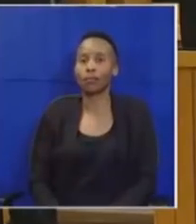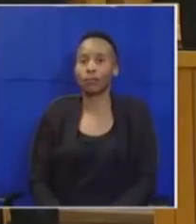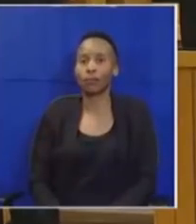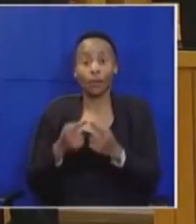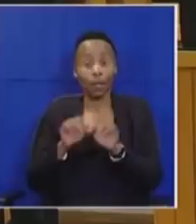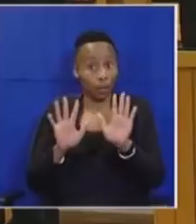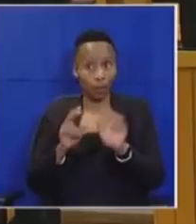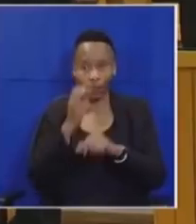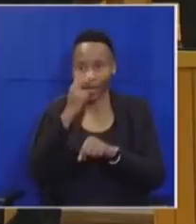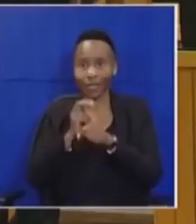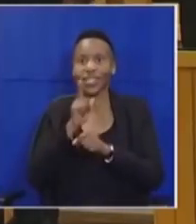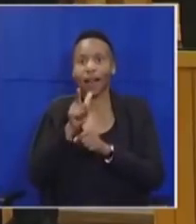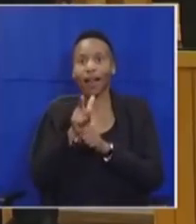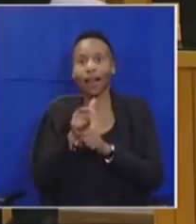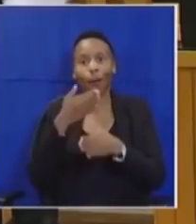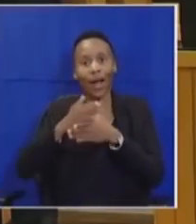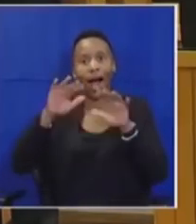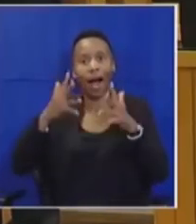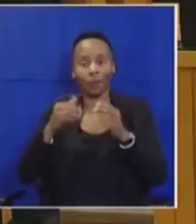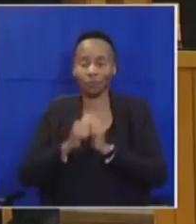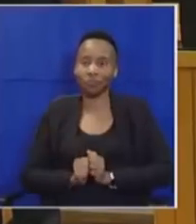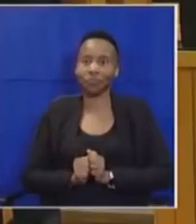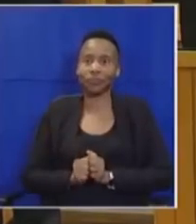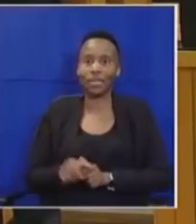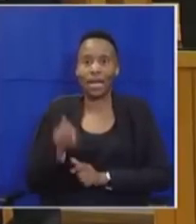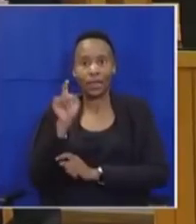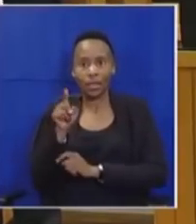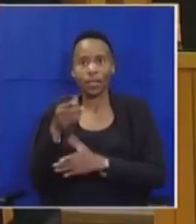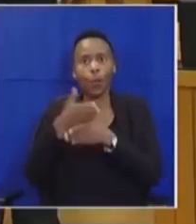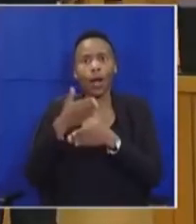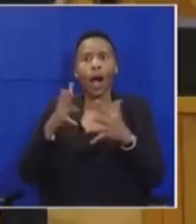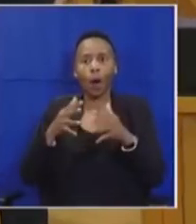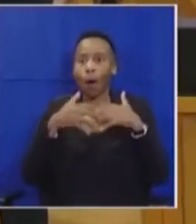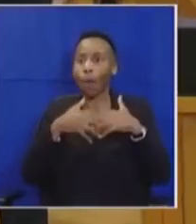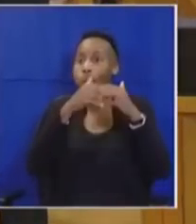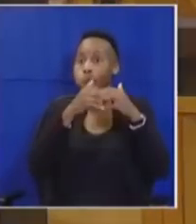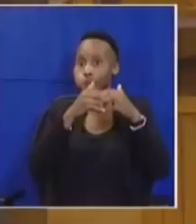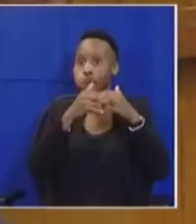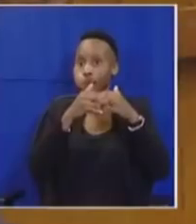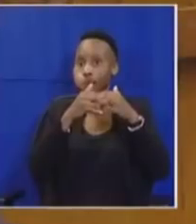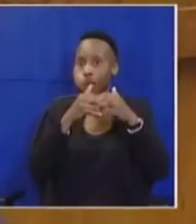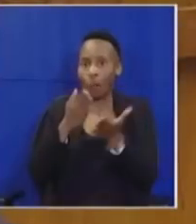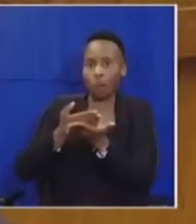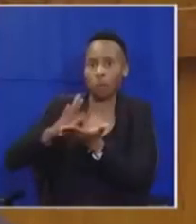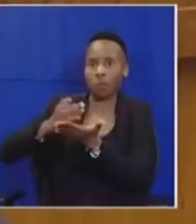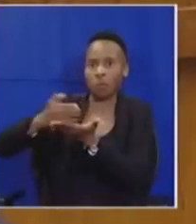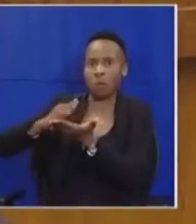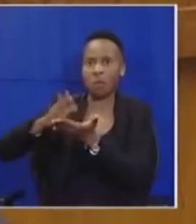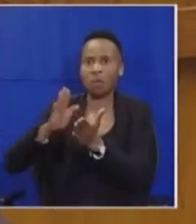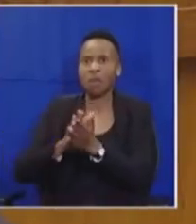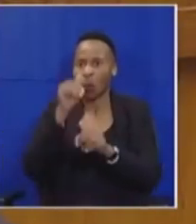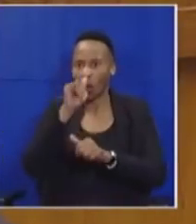tell you how it works. It works on the basis of building a capable state, eradicating corruption, and